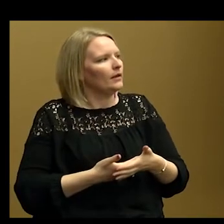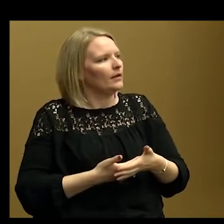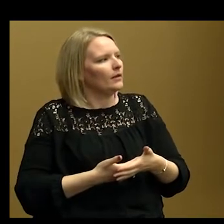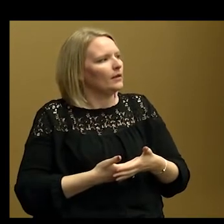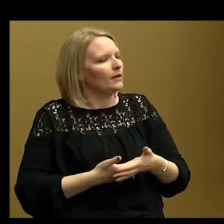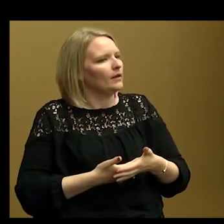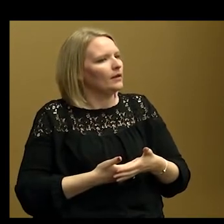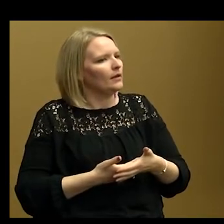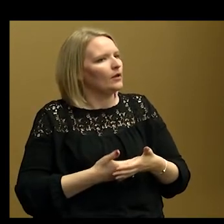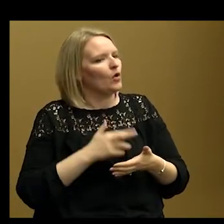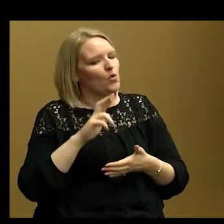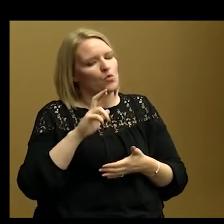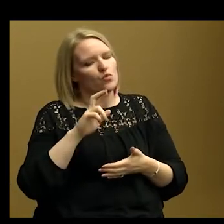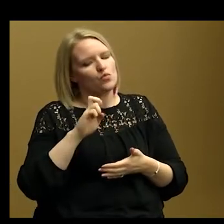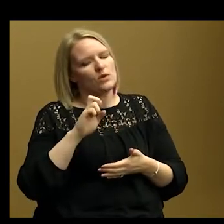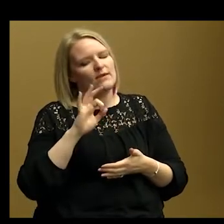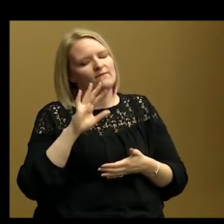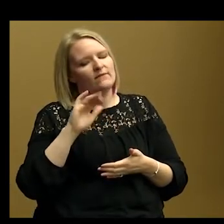Reflexive.